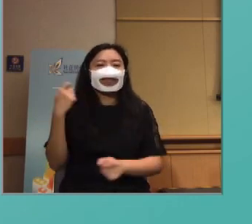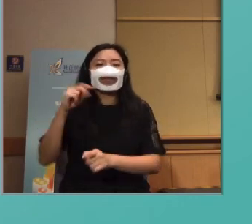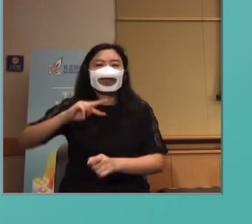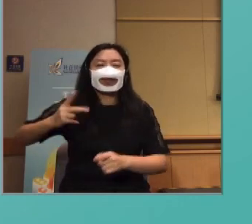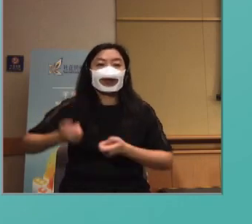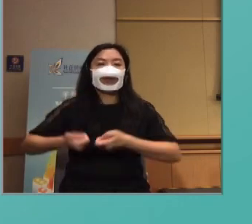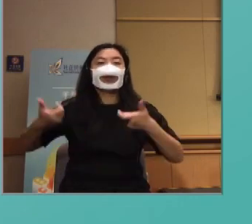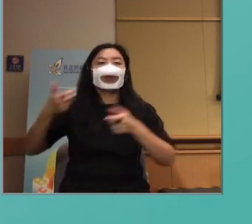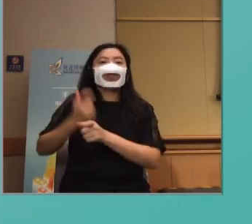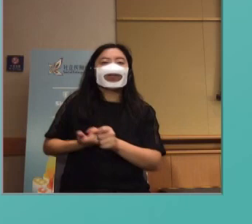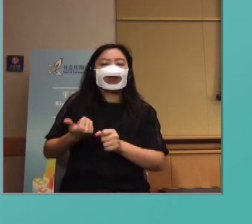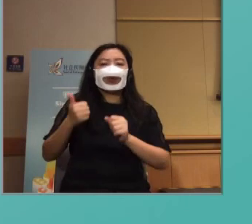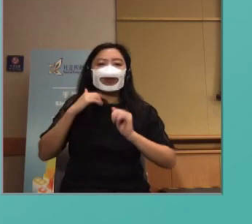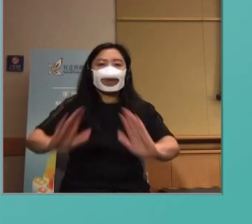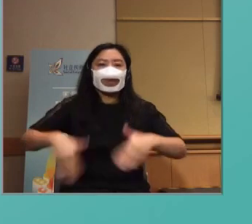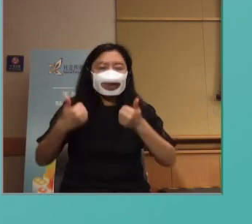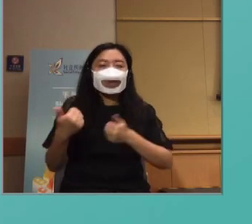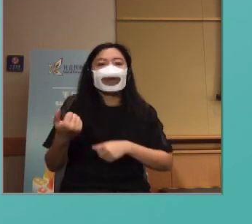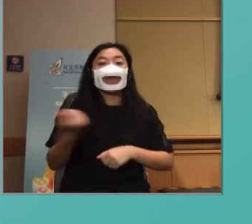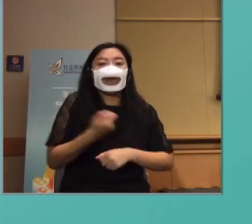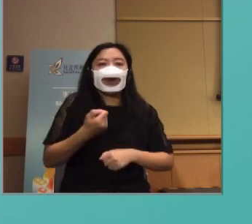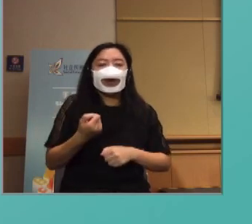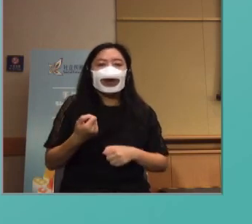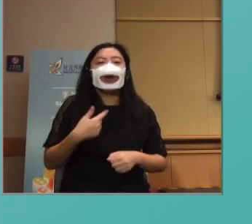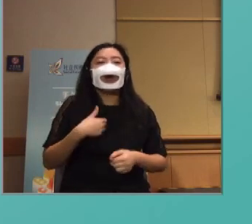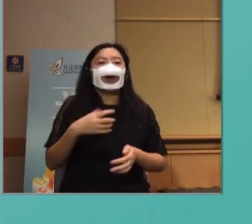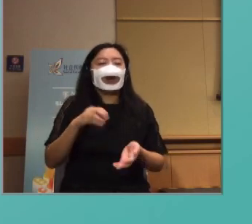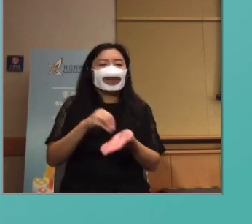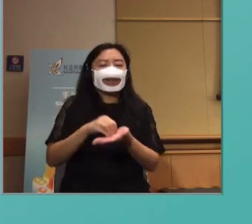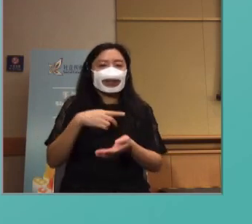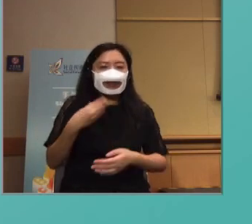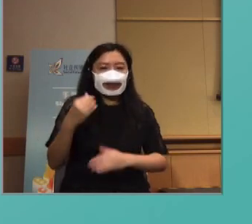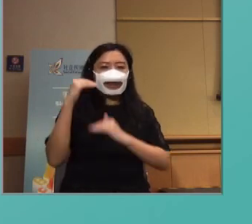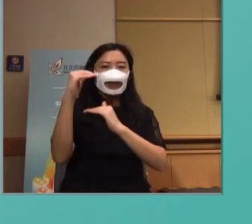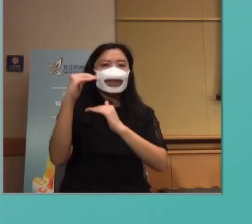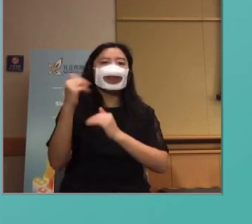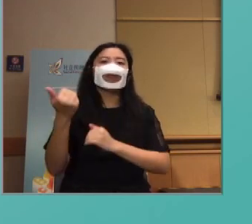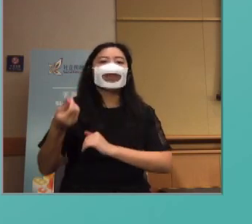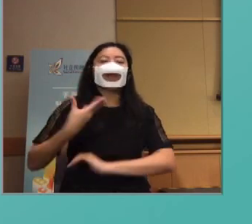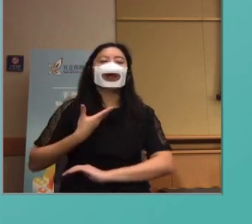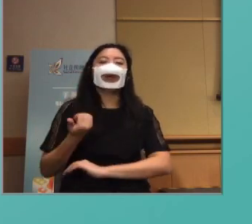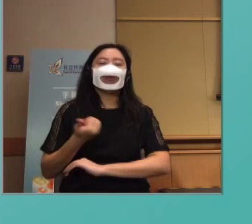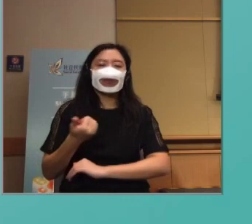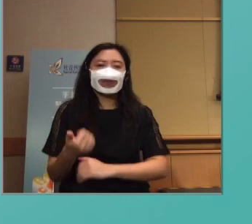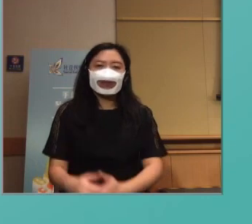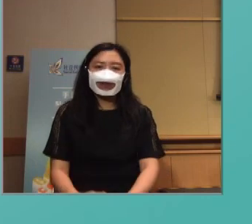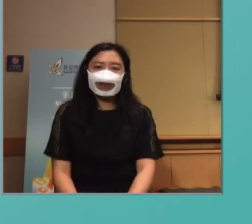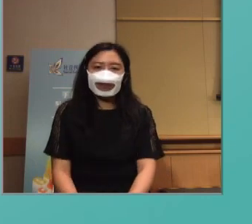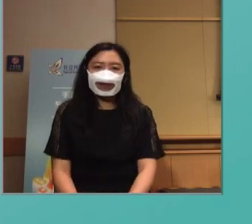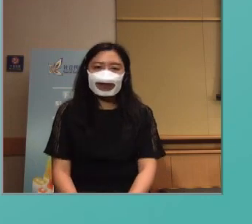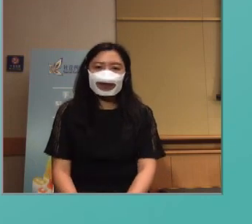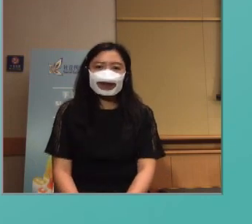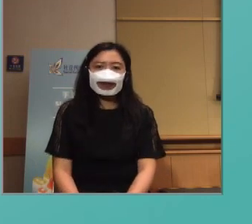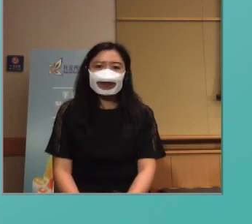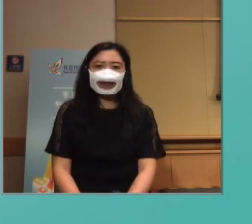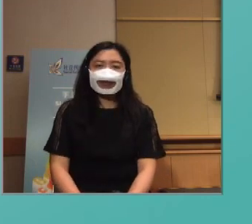steadily, and they come in with guaranteed numbers. So they the the the